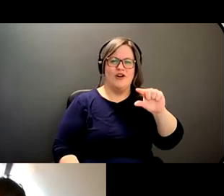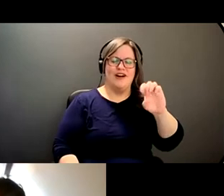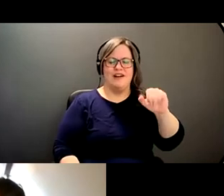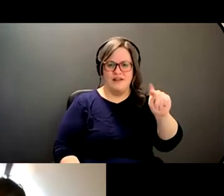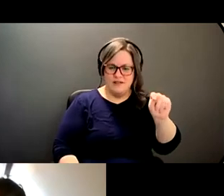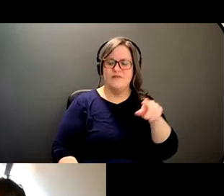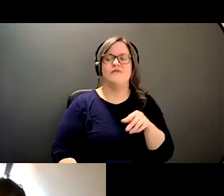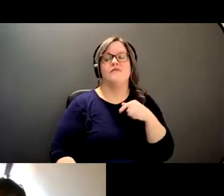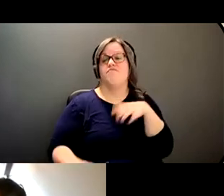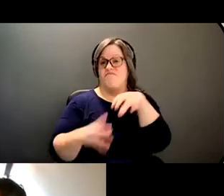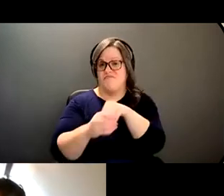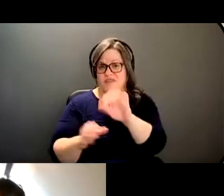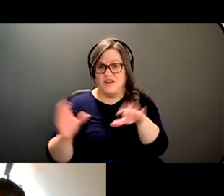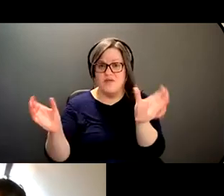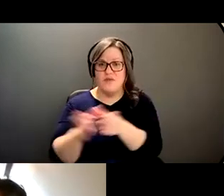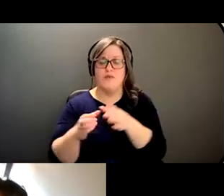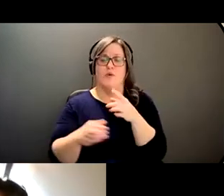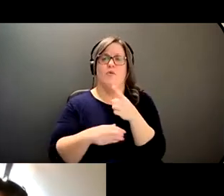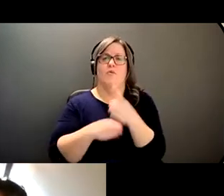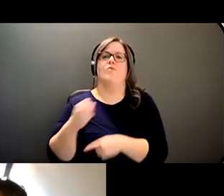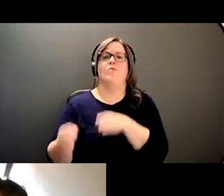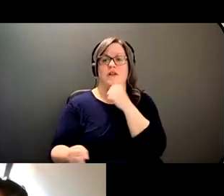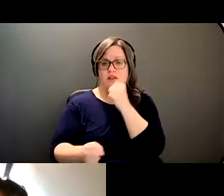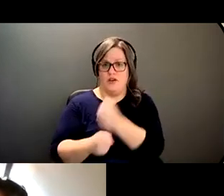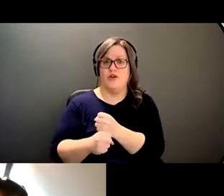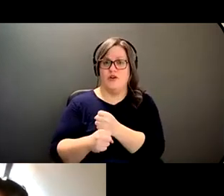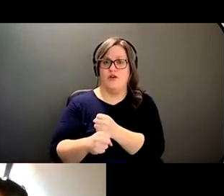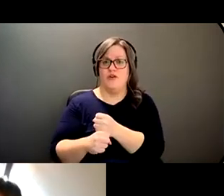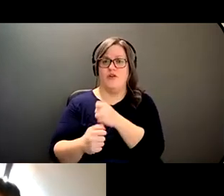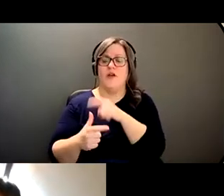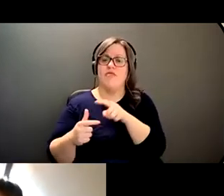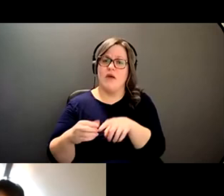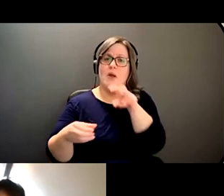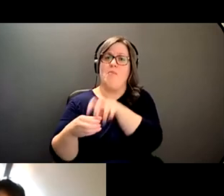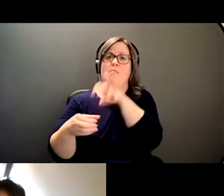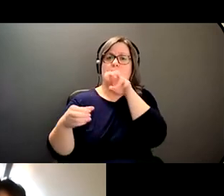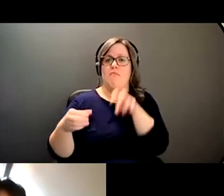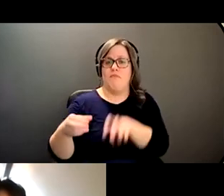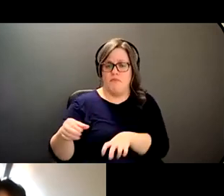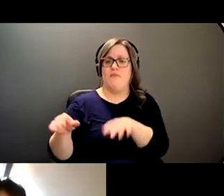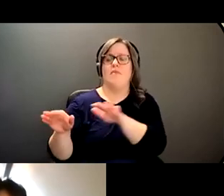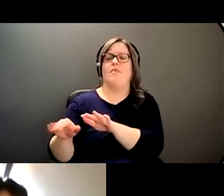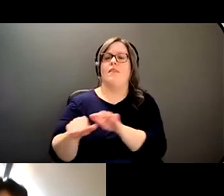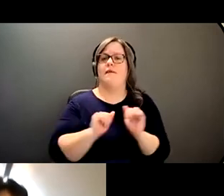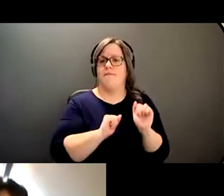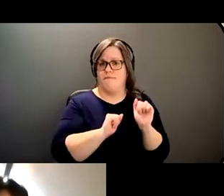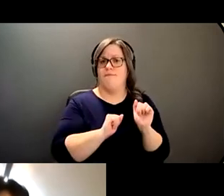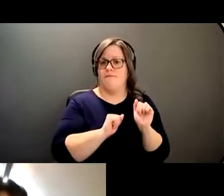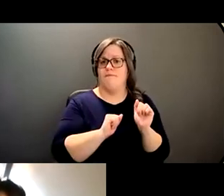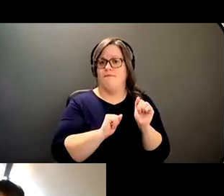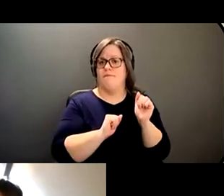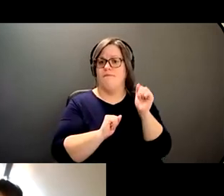I was a part of that for almost a whole year before leaving, because there was a kind